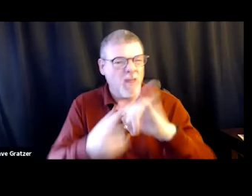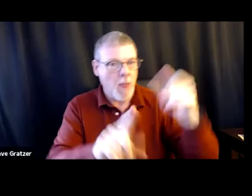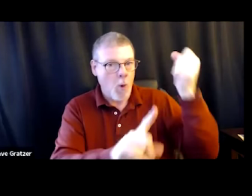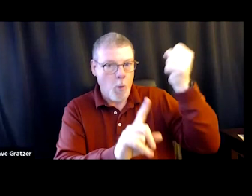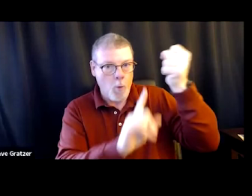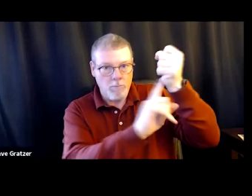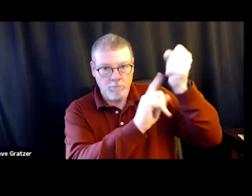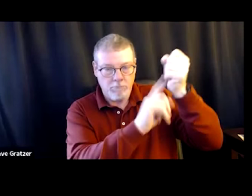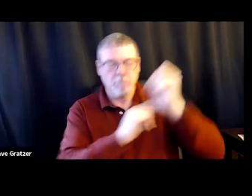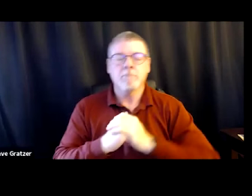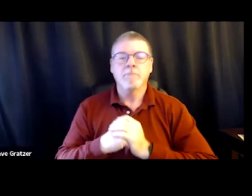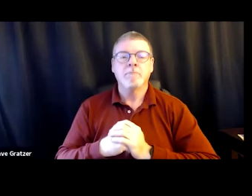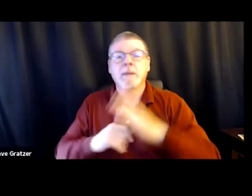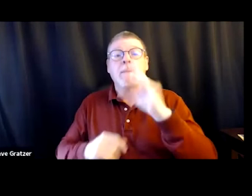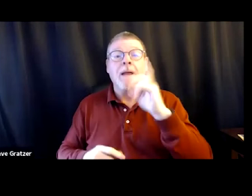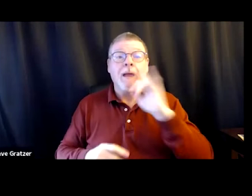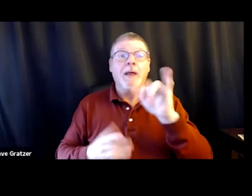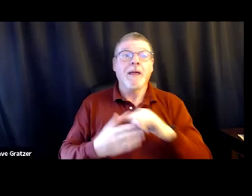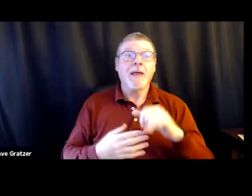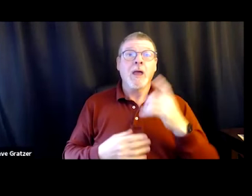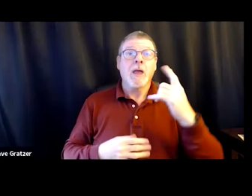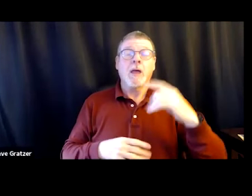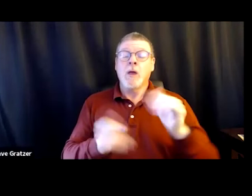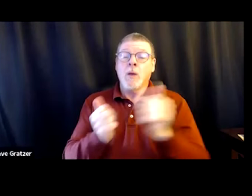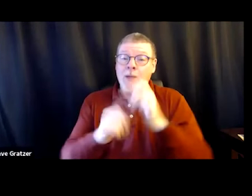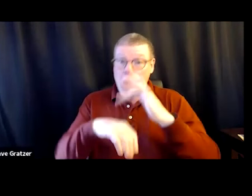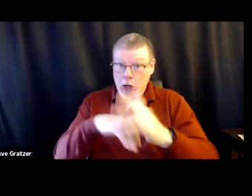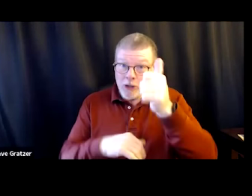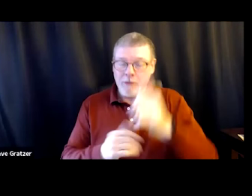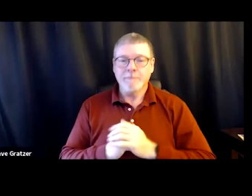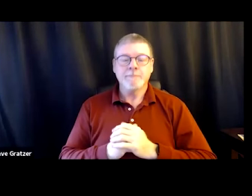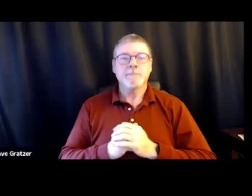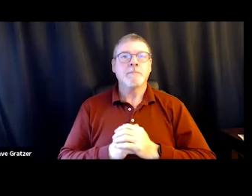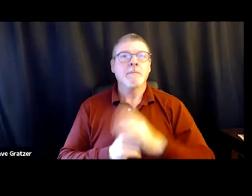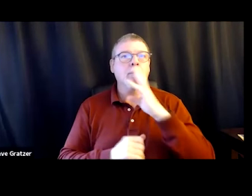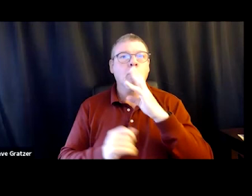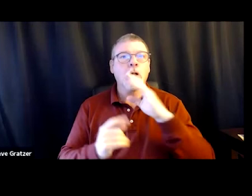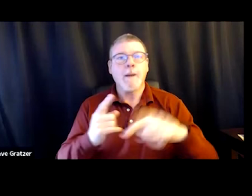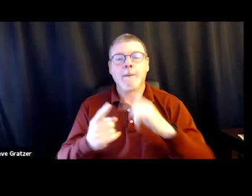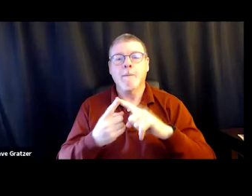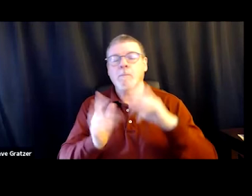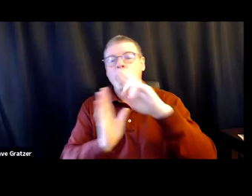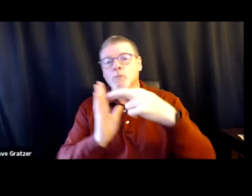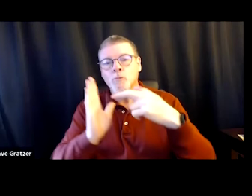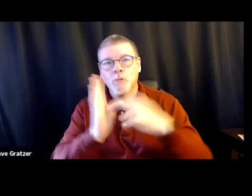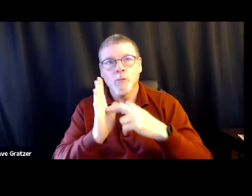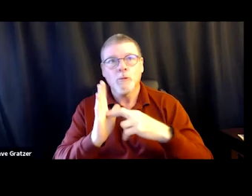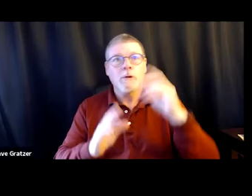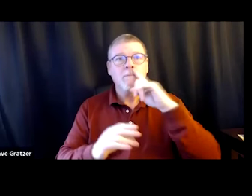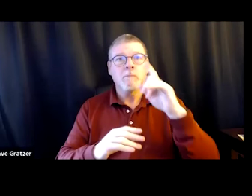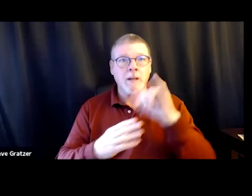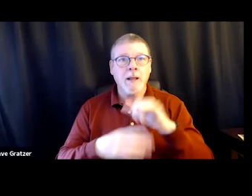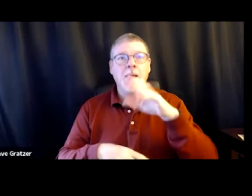important findings. And this, I think, sits well with our earlier discussion or note regarding the role of STAR 988